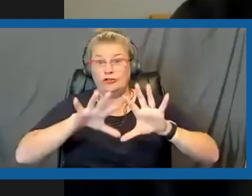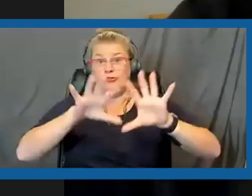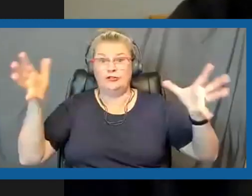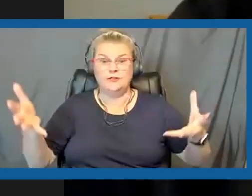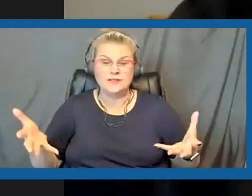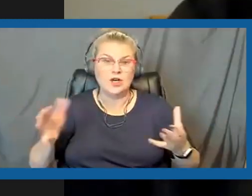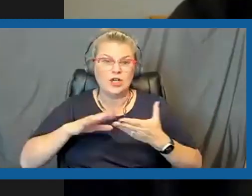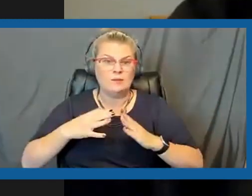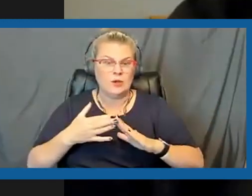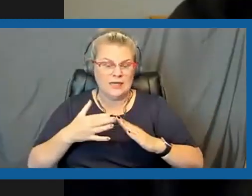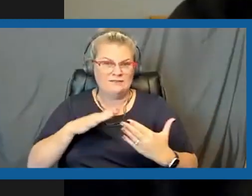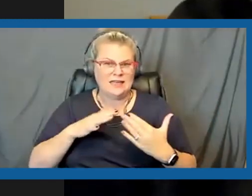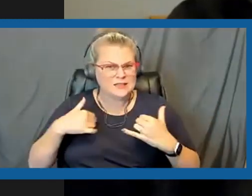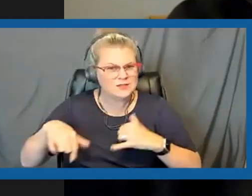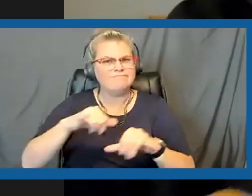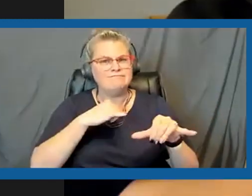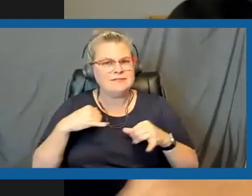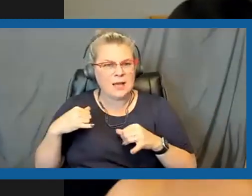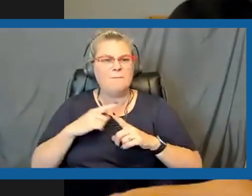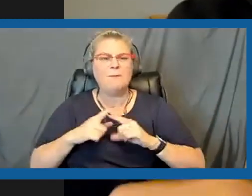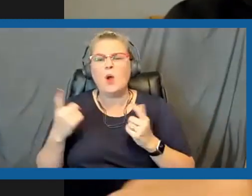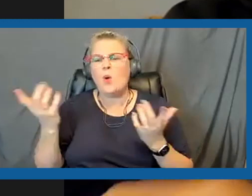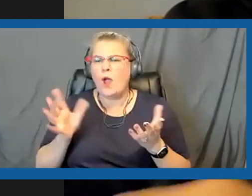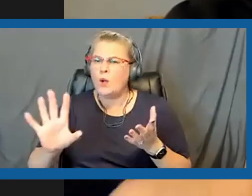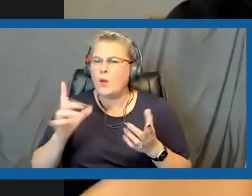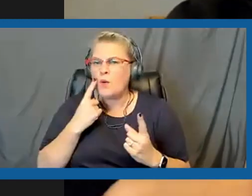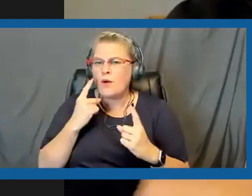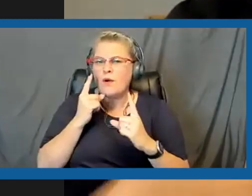faces. What would you like to accomplish